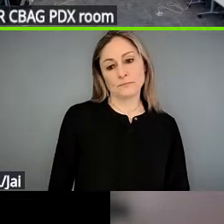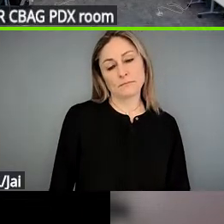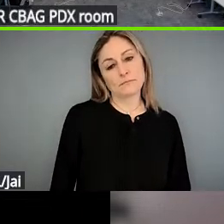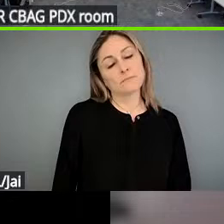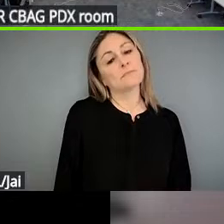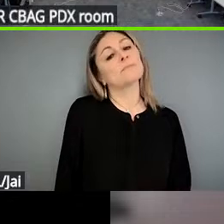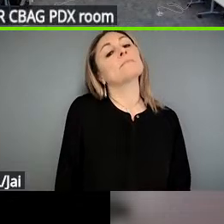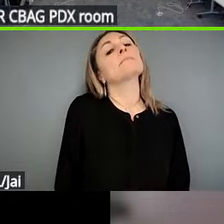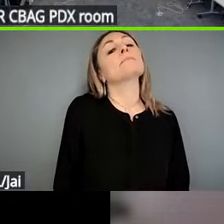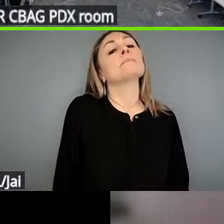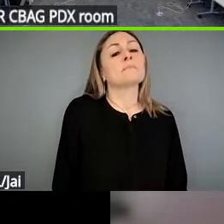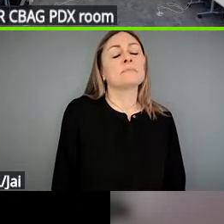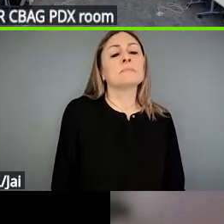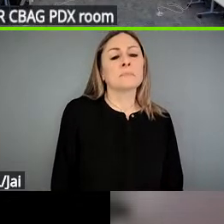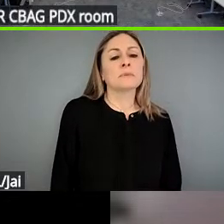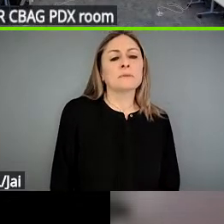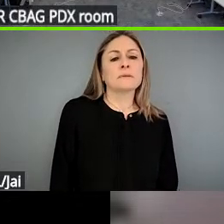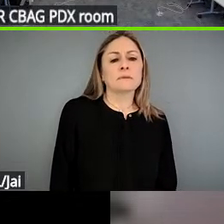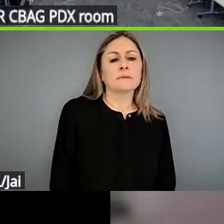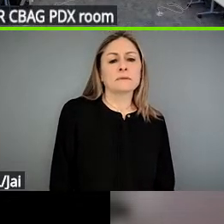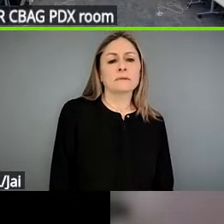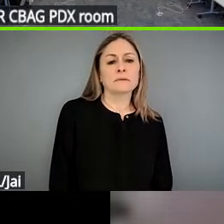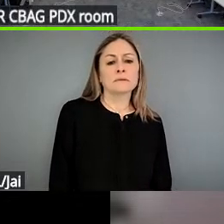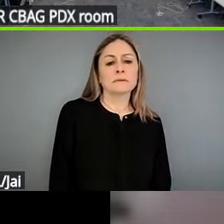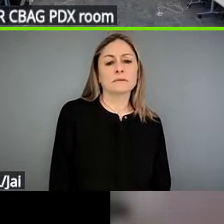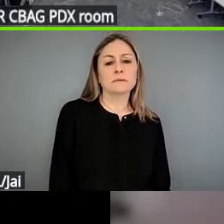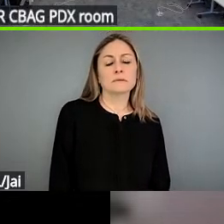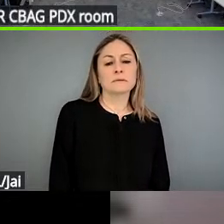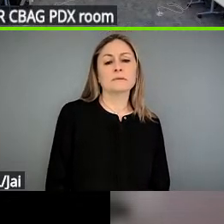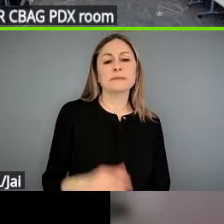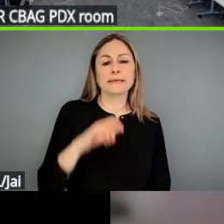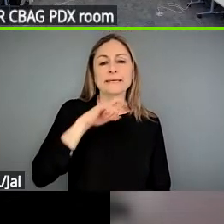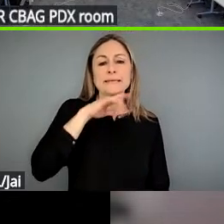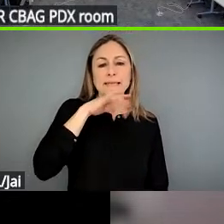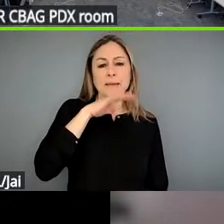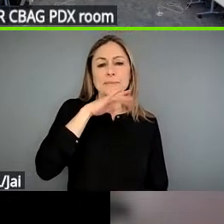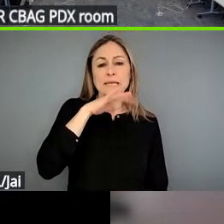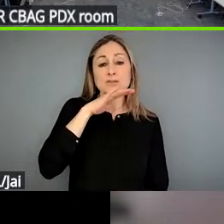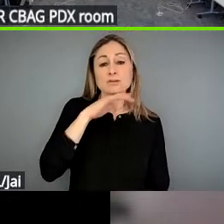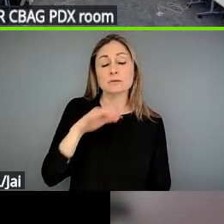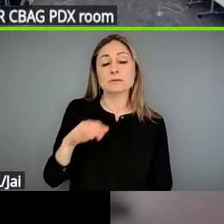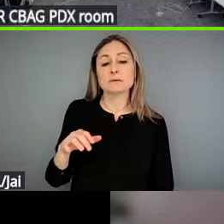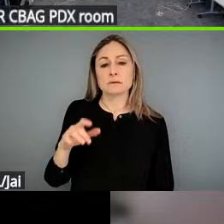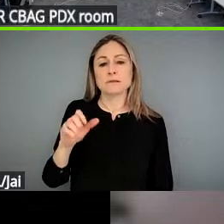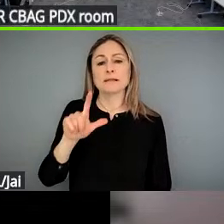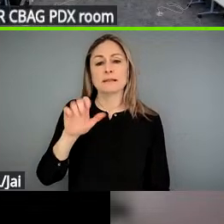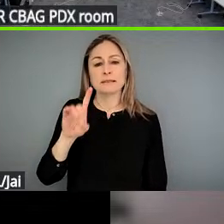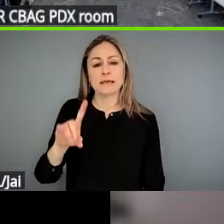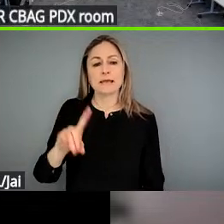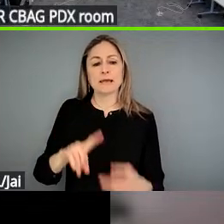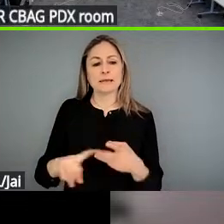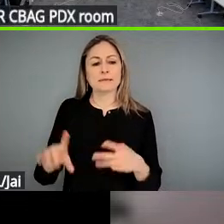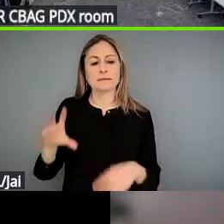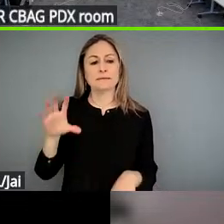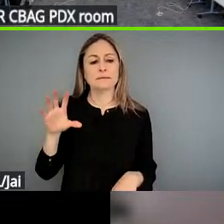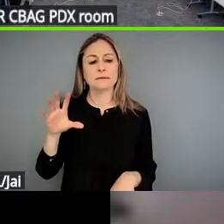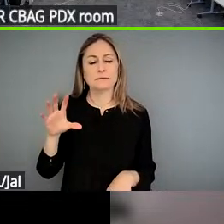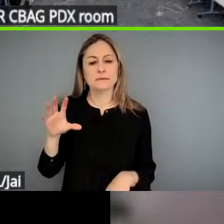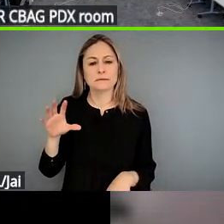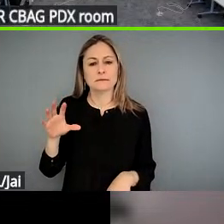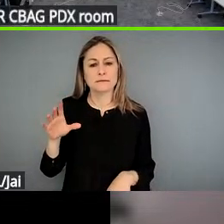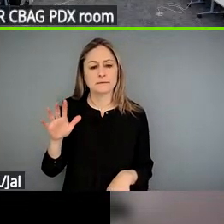Yeah, I think definitely around, I think to Walter's part is the contamination, the mud and the muckiness, is it the kind